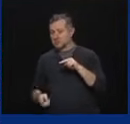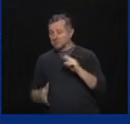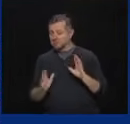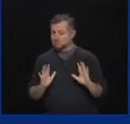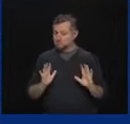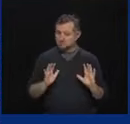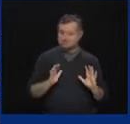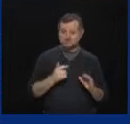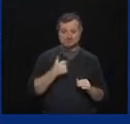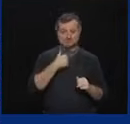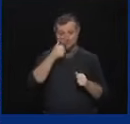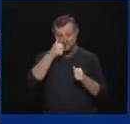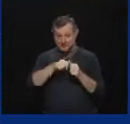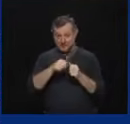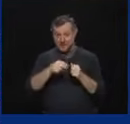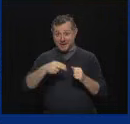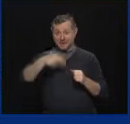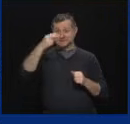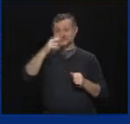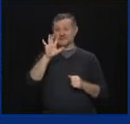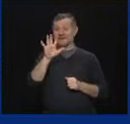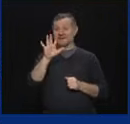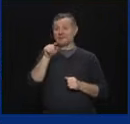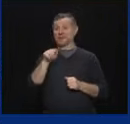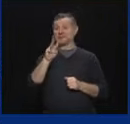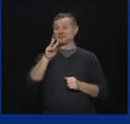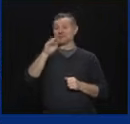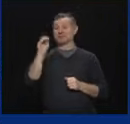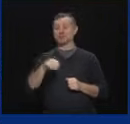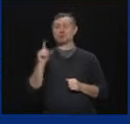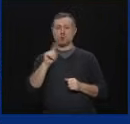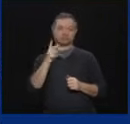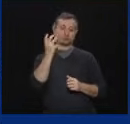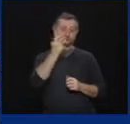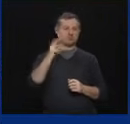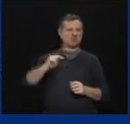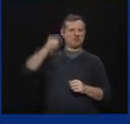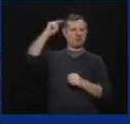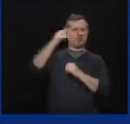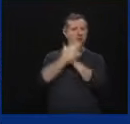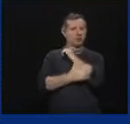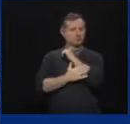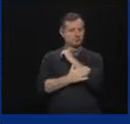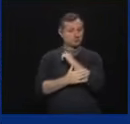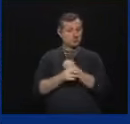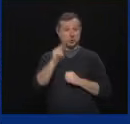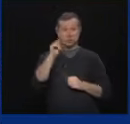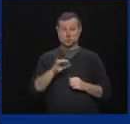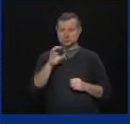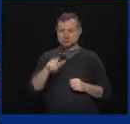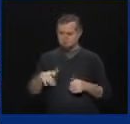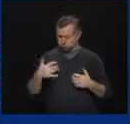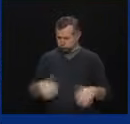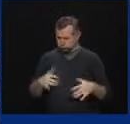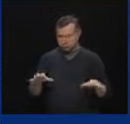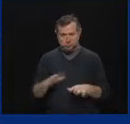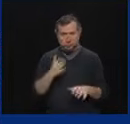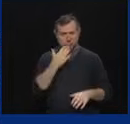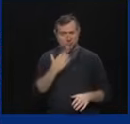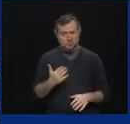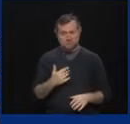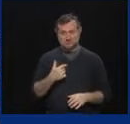again, is the North Country, 5.6%. New York City is doing very well. I just got in from New York City this morning, and